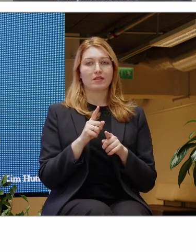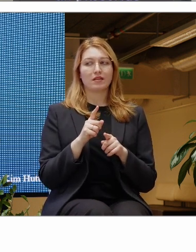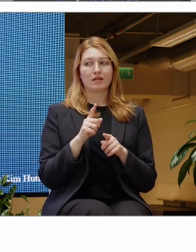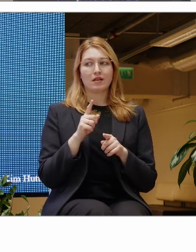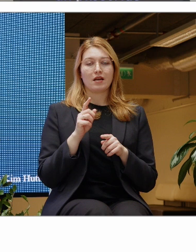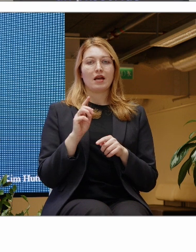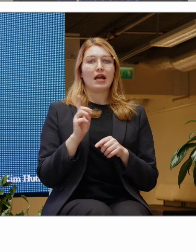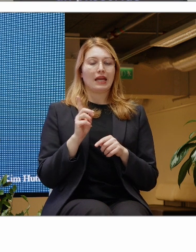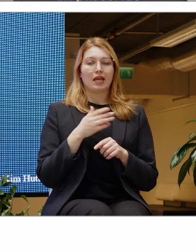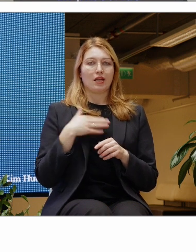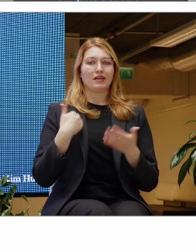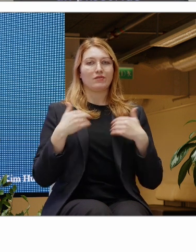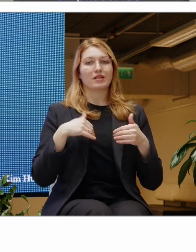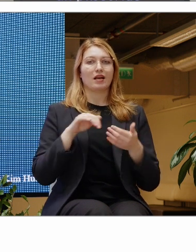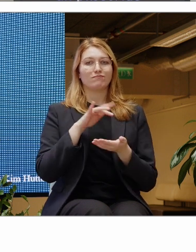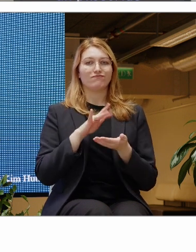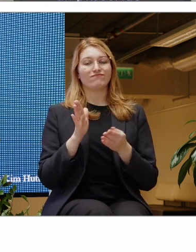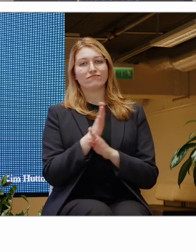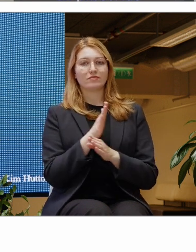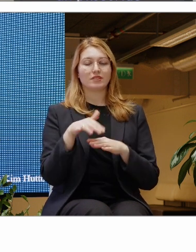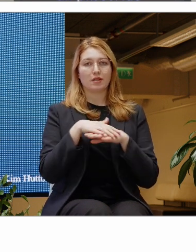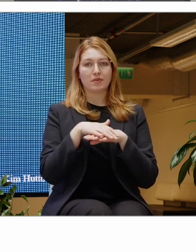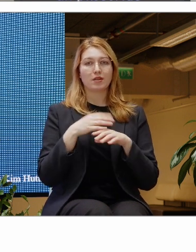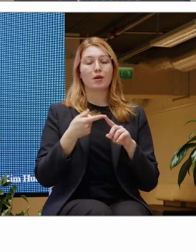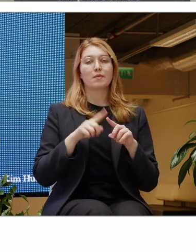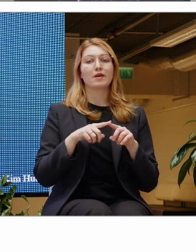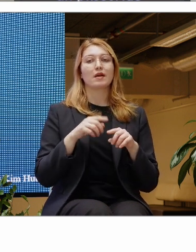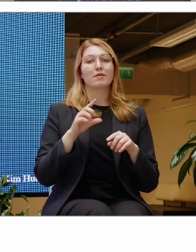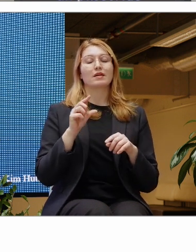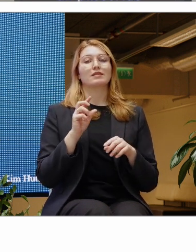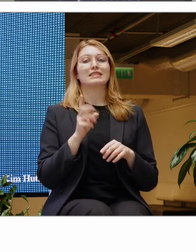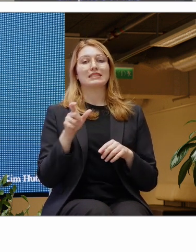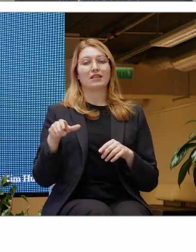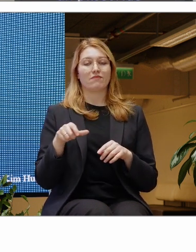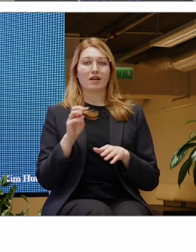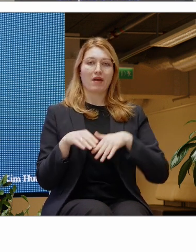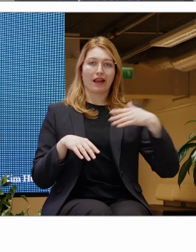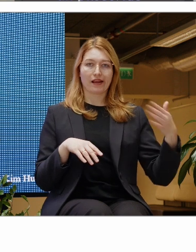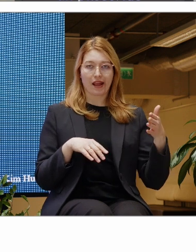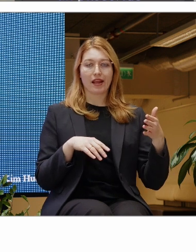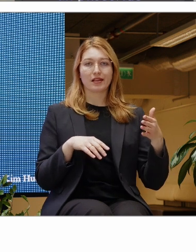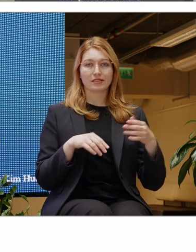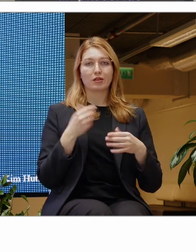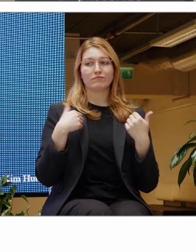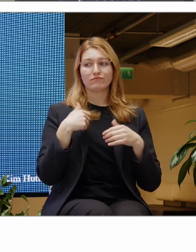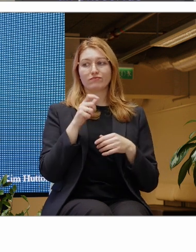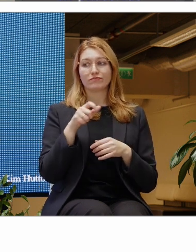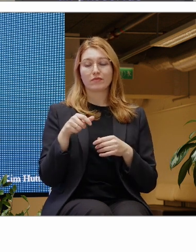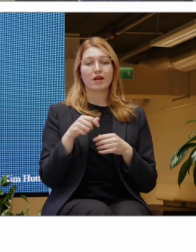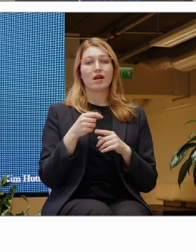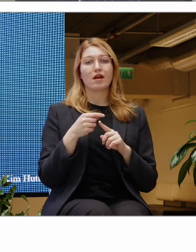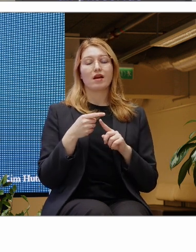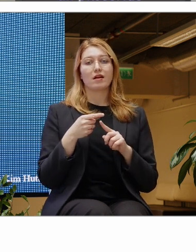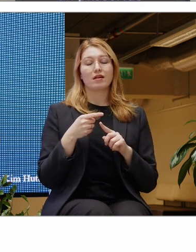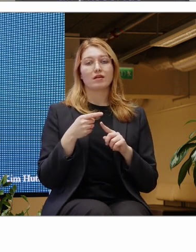disability-centric society. So we design for the people on the left with permanent disabilities, those that are registered with the medical model.